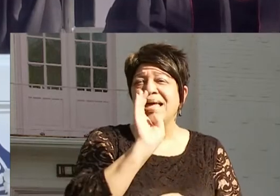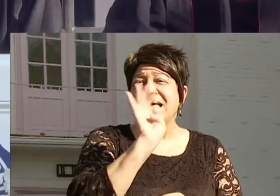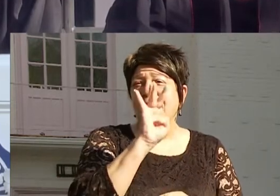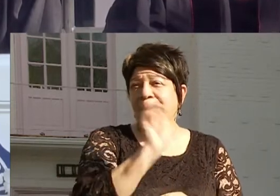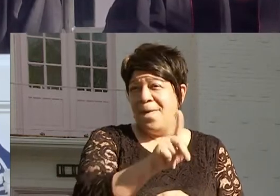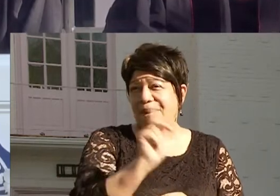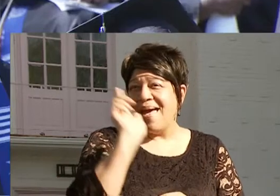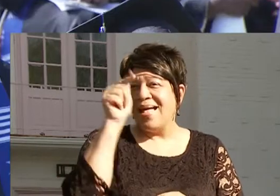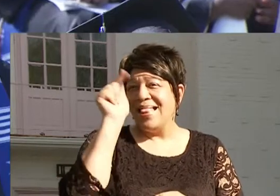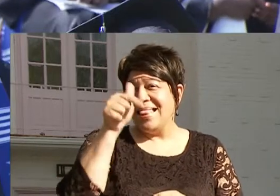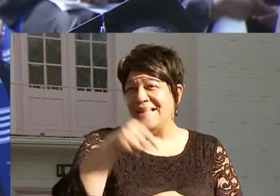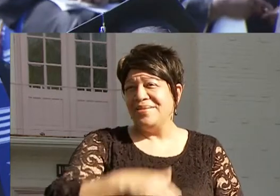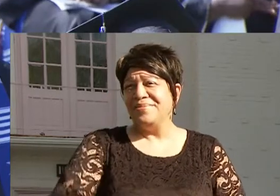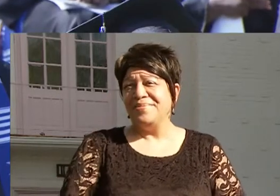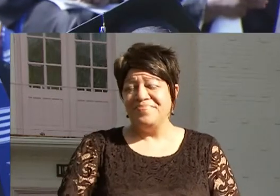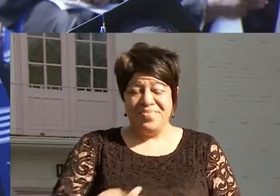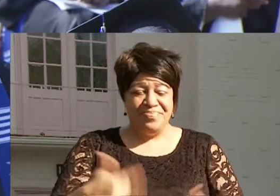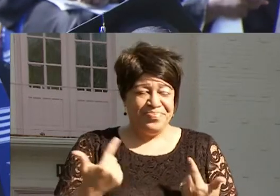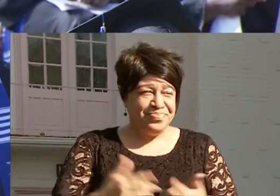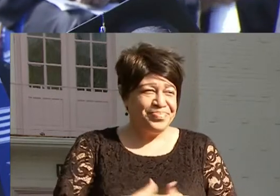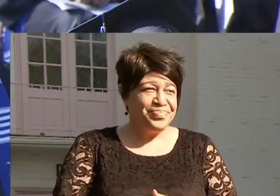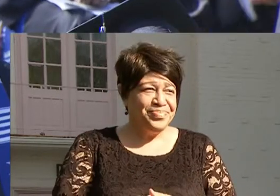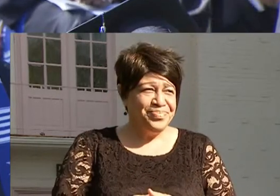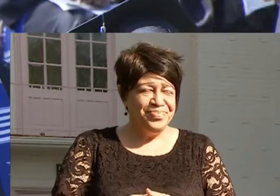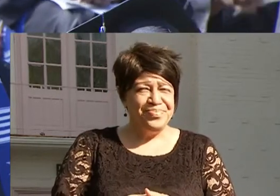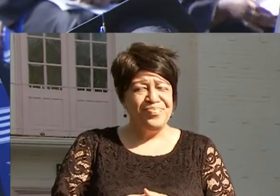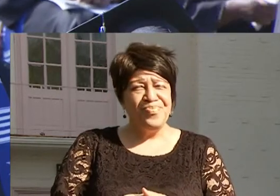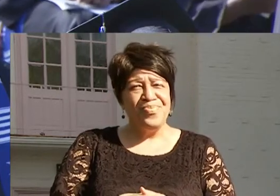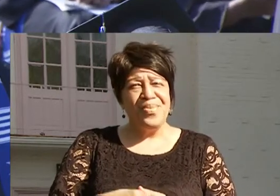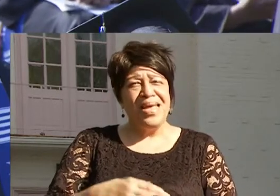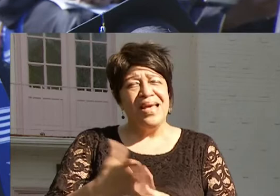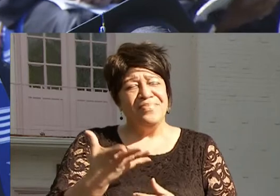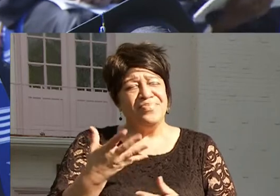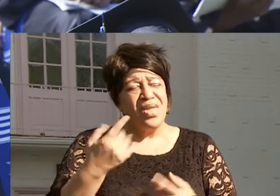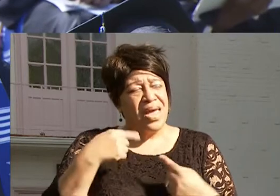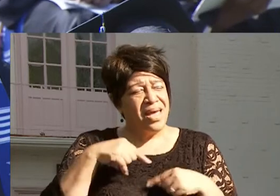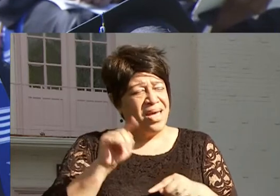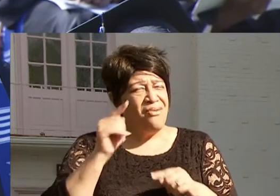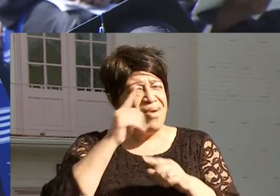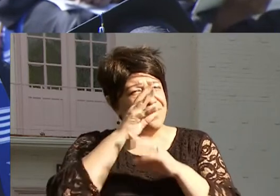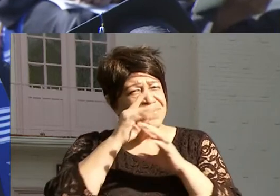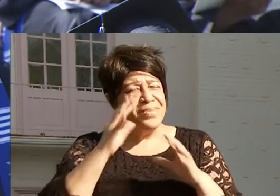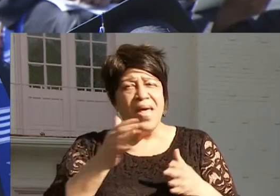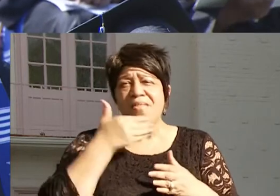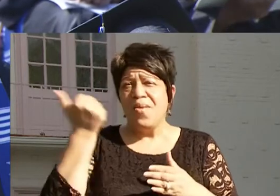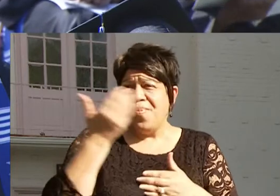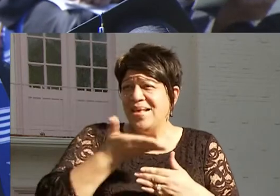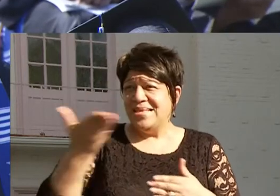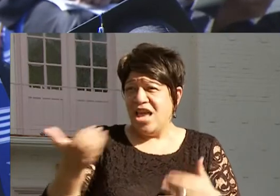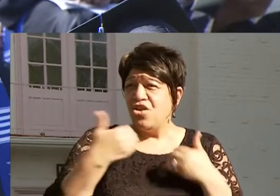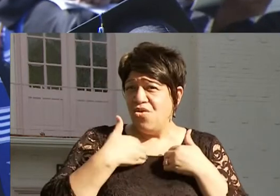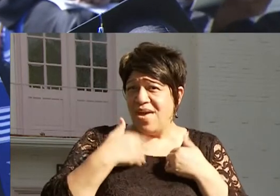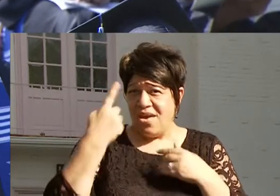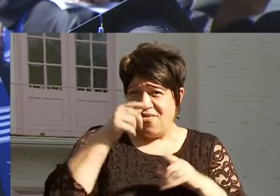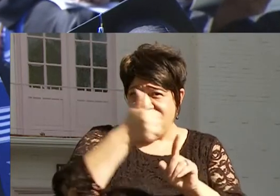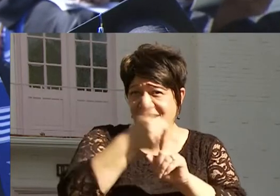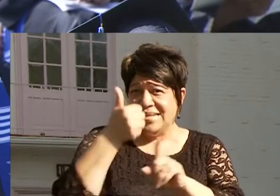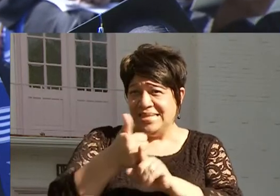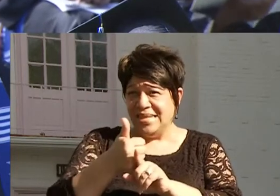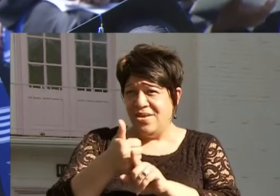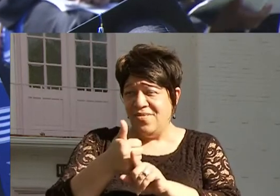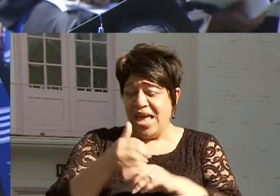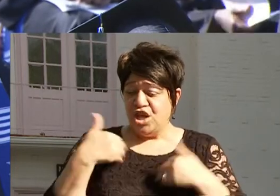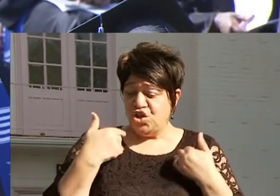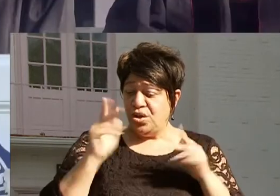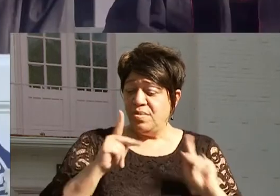road. From the outside looking in, it seems as though the best thing you have going for you as young people is time.